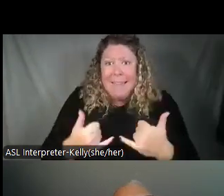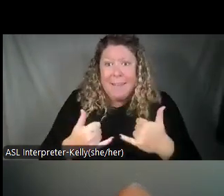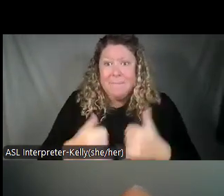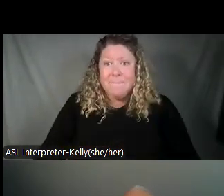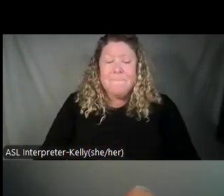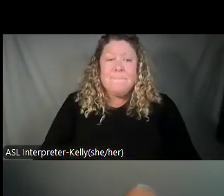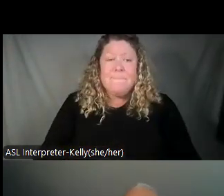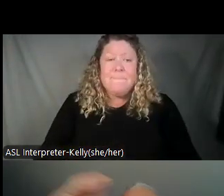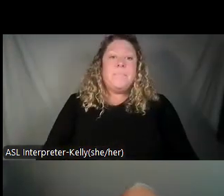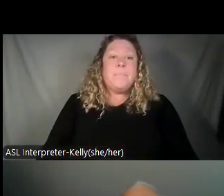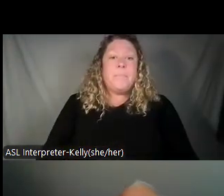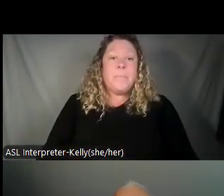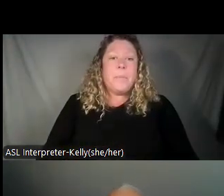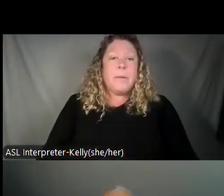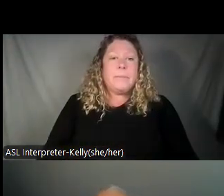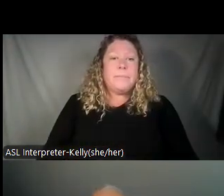is for one of my